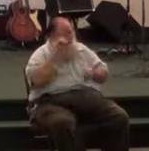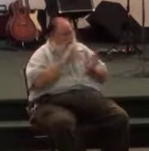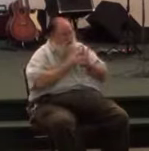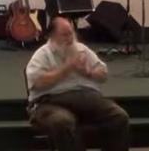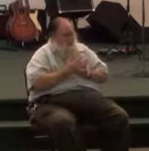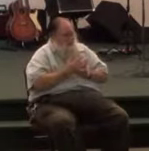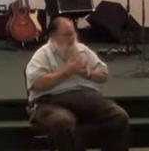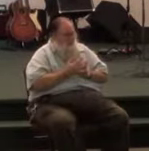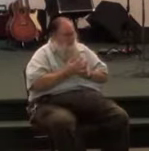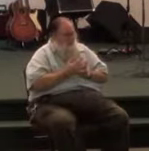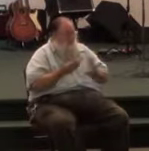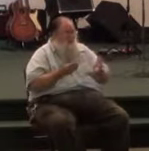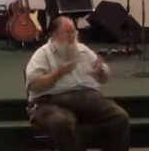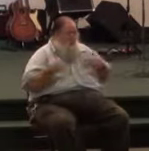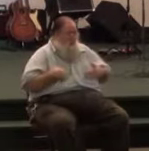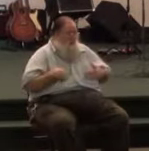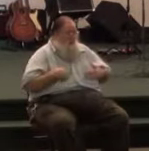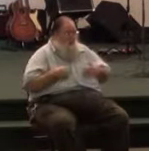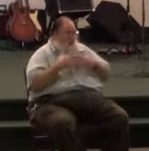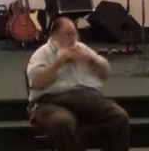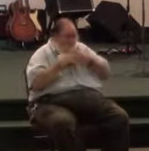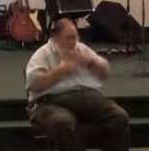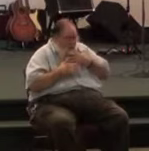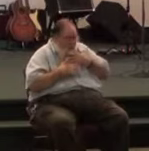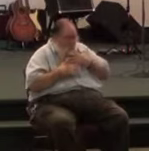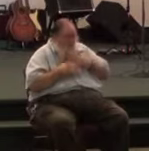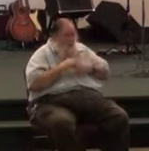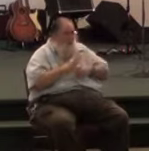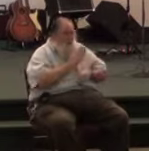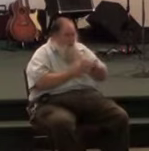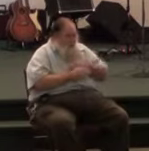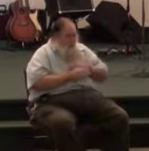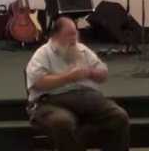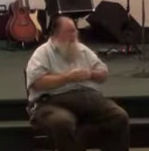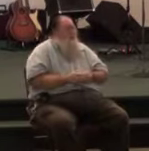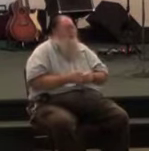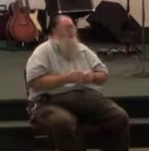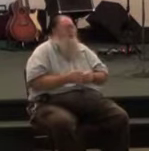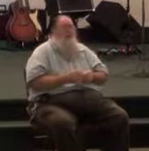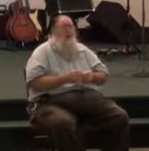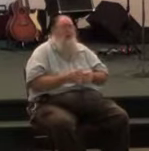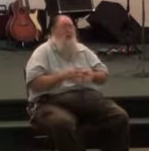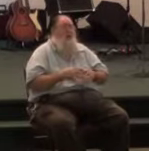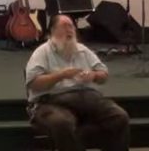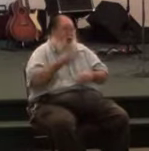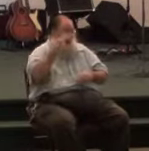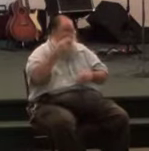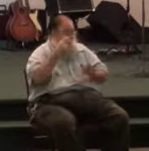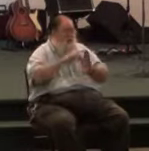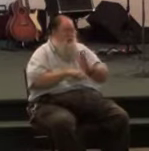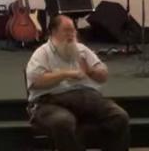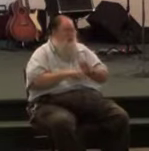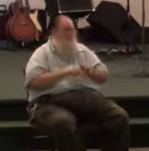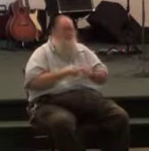This body and blood you hold in your hand came with a high price. It wasn't even his fault. He was